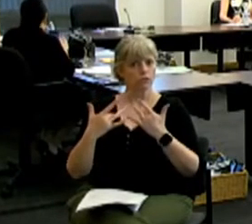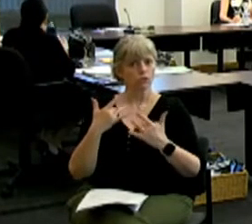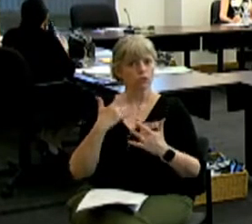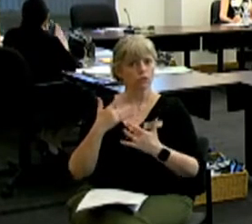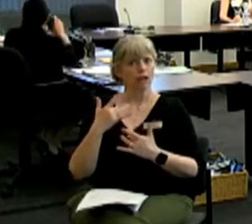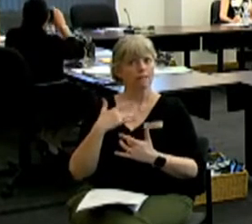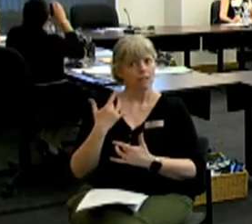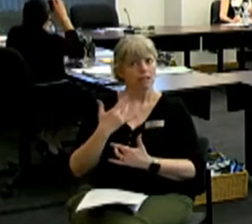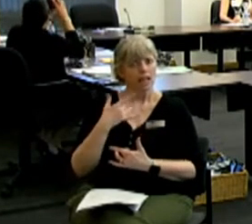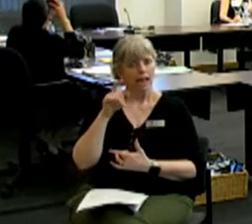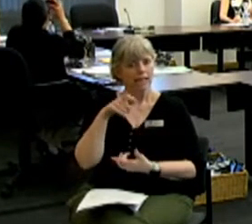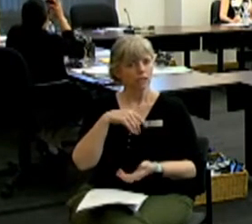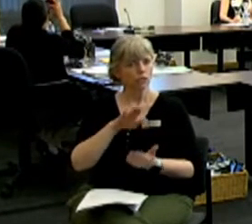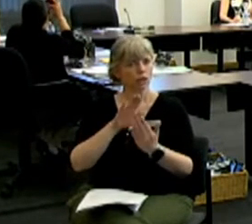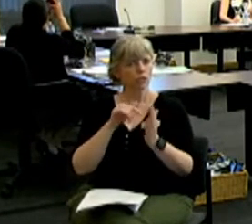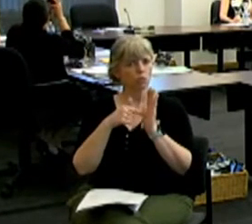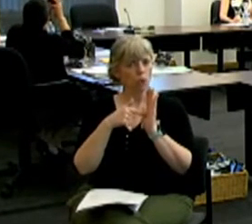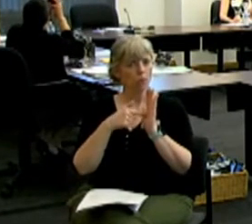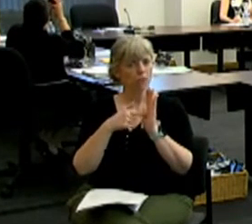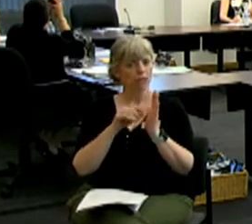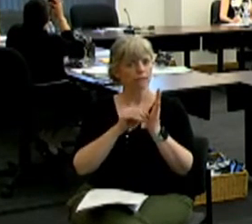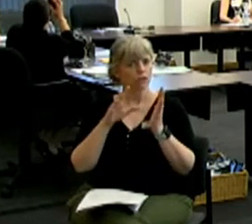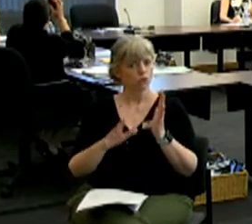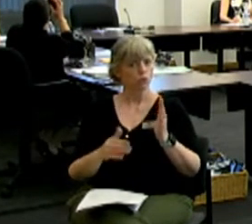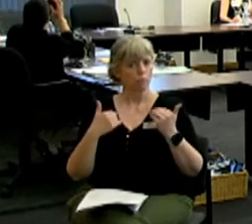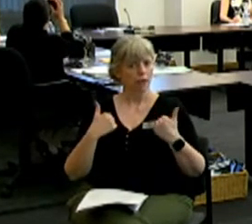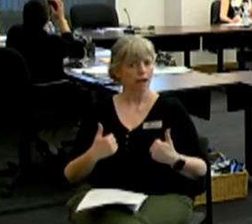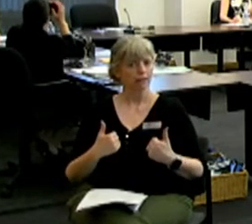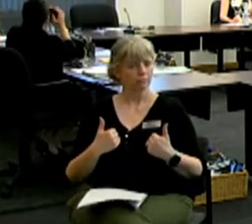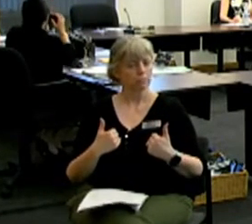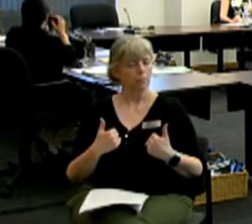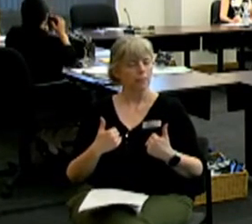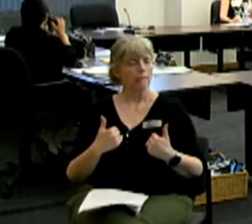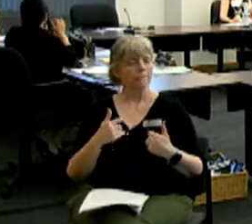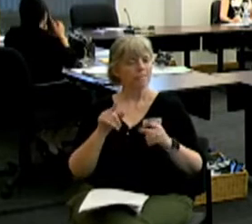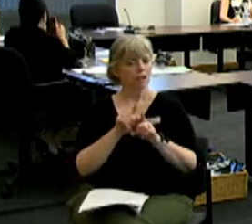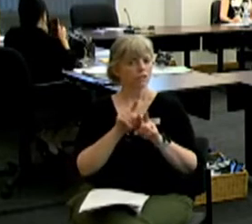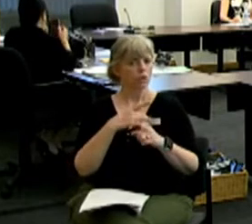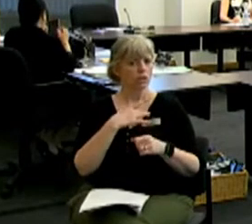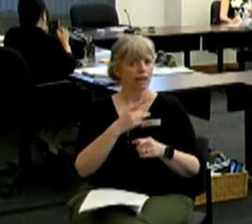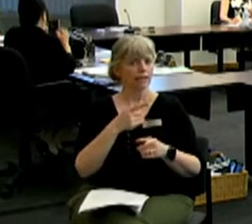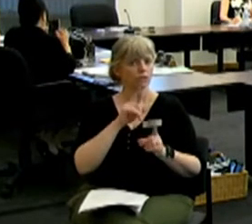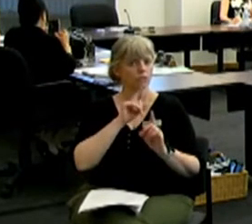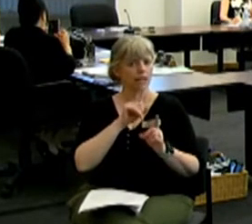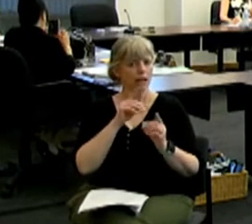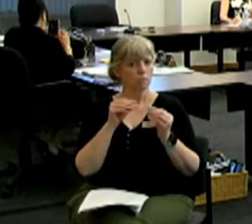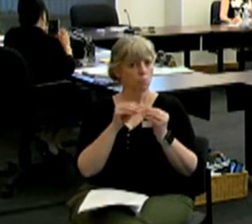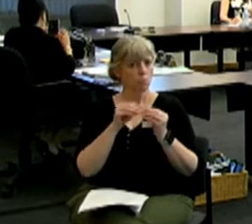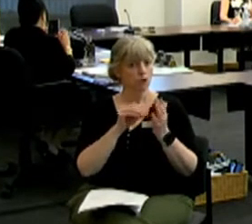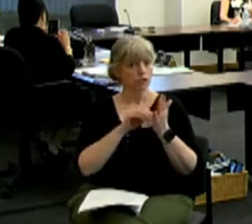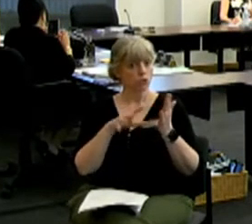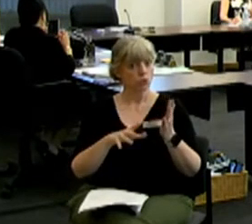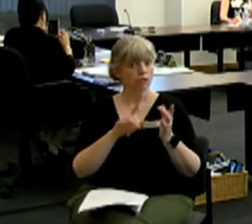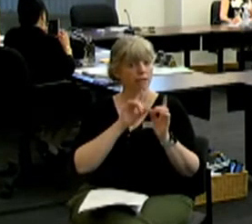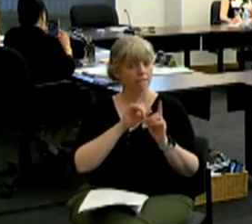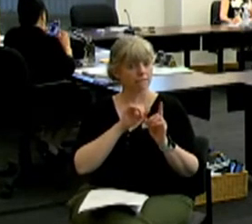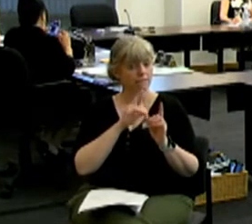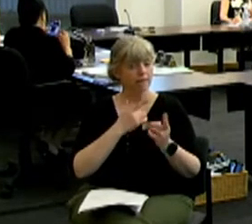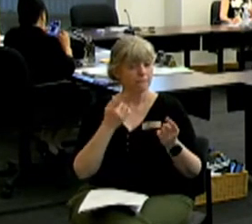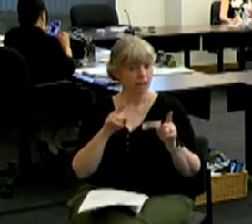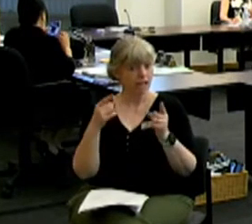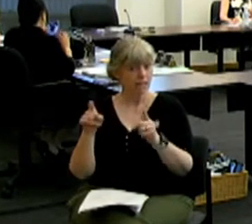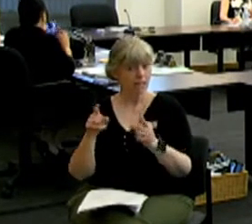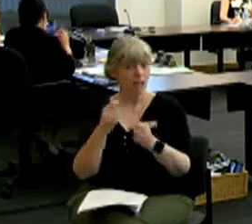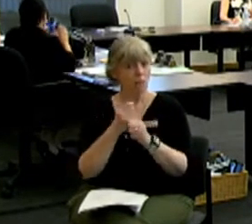like I need to address as a representative of the student body. I'd also like to attend a lot more student events to get a more